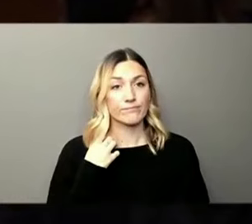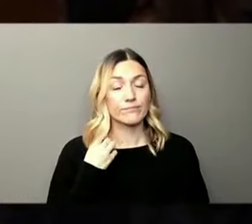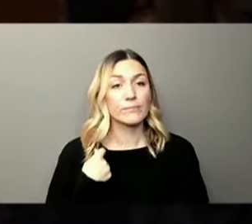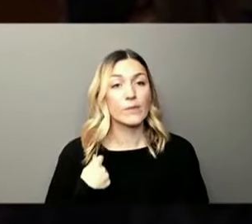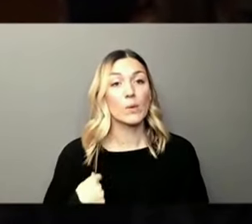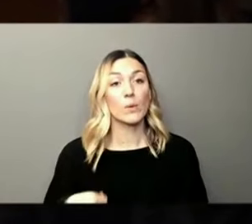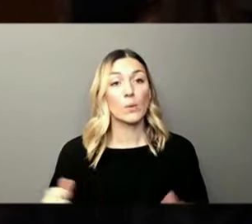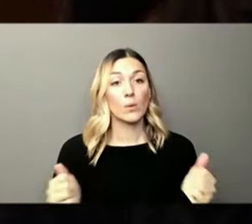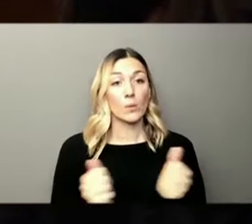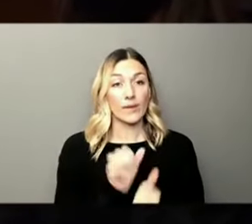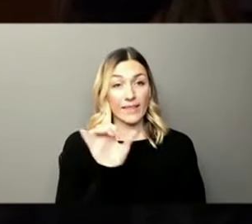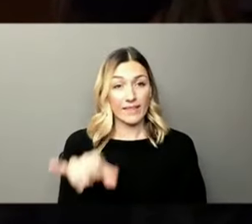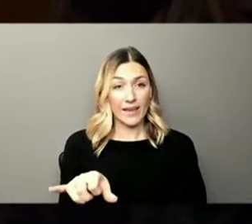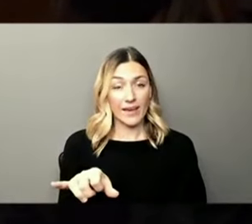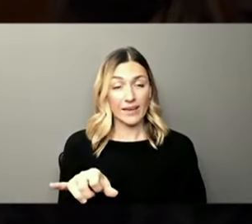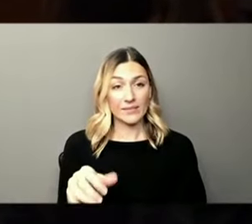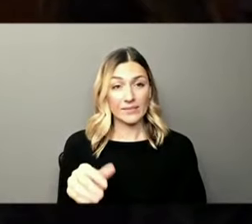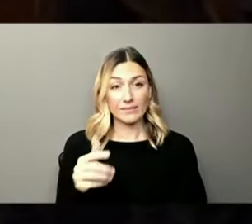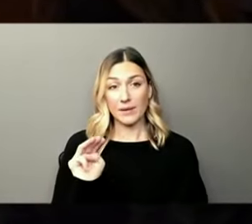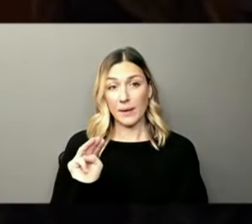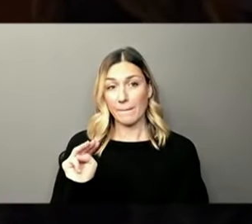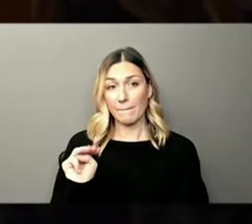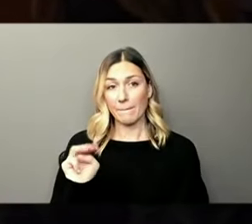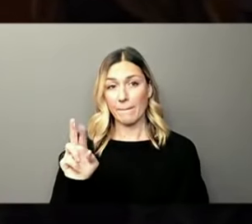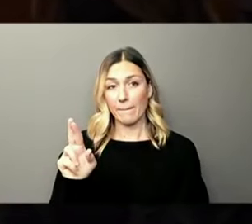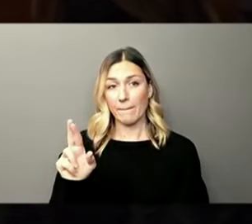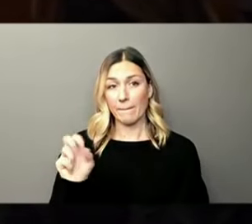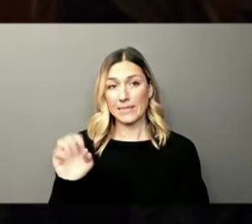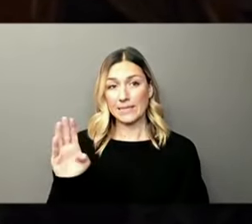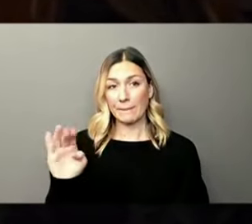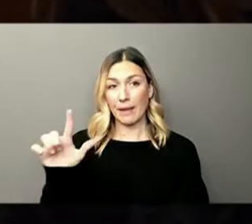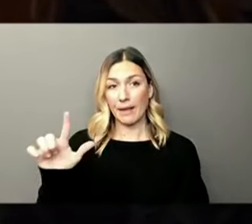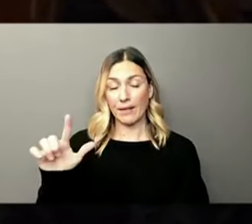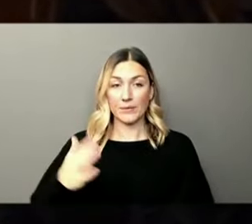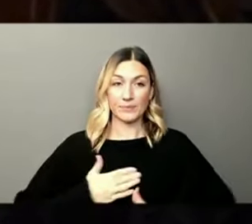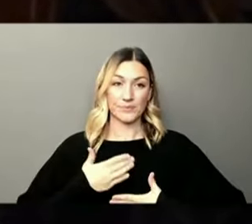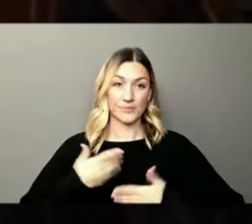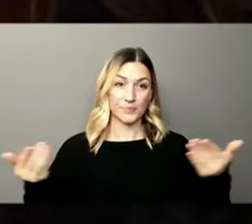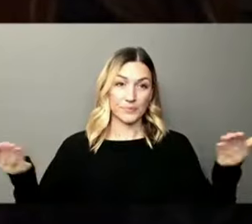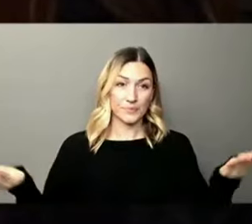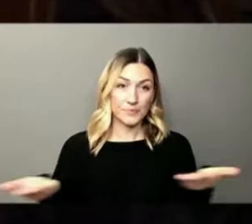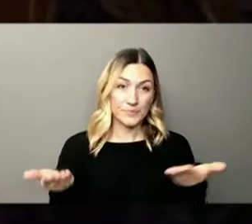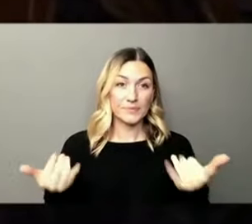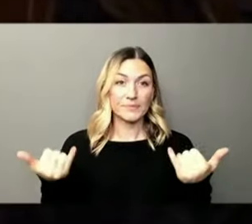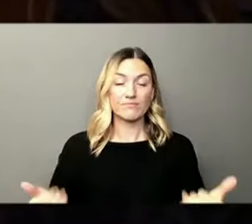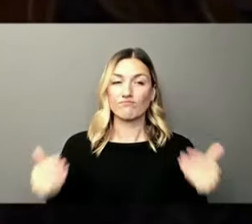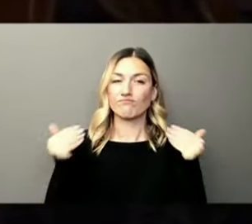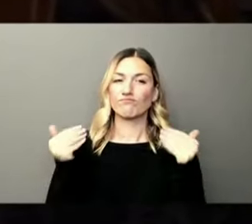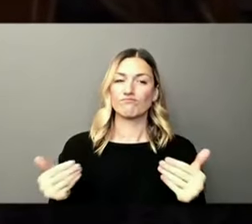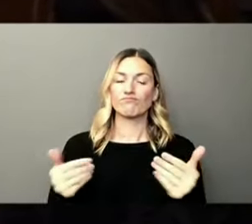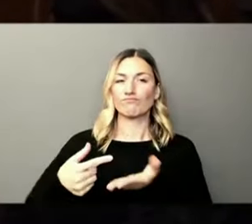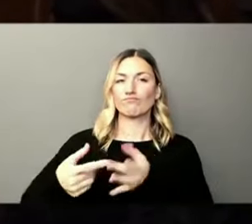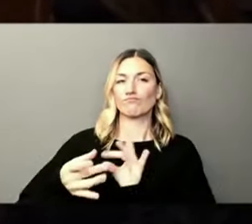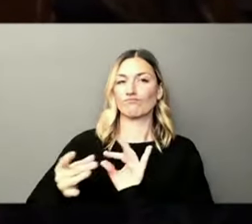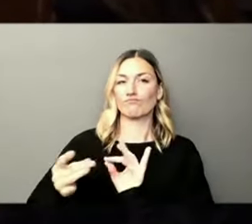Ms. Beal, please, we're glad to have you. We're now open for your testimony, then Ms. Heim, you can follow.